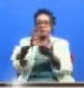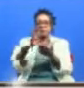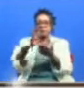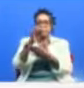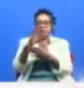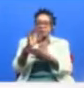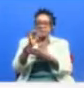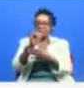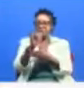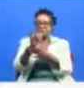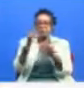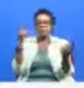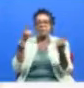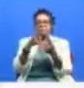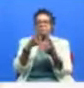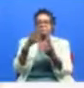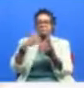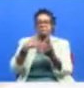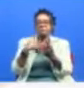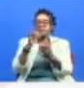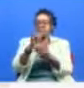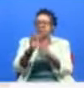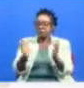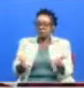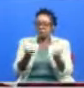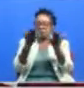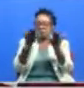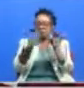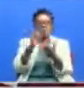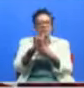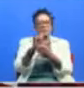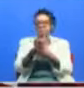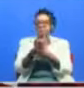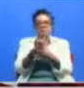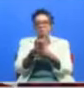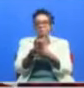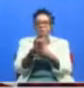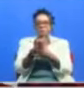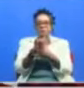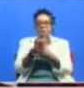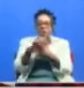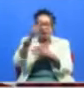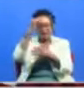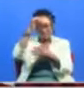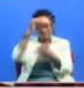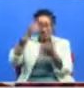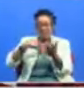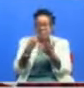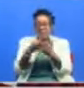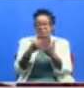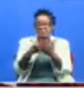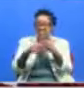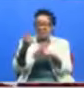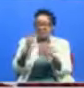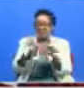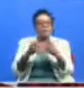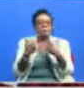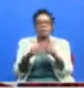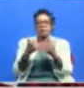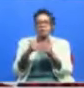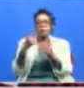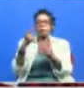KBC is aimed at revitalizing it is a bit far-fetched. Serikali ina fedha ambazo haijalipa vyombo vya habari, ambazo